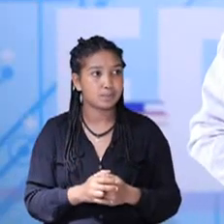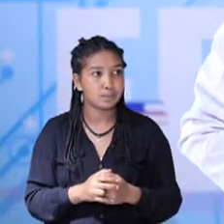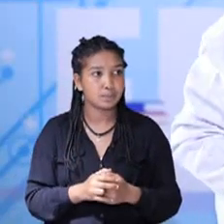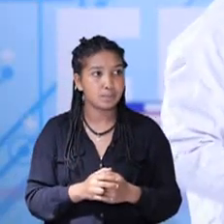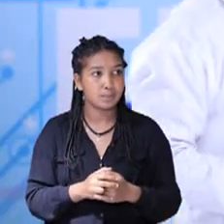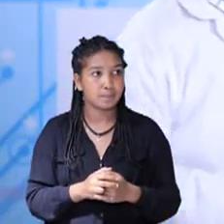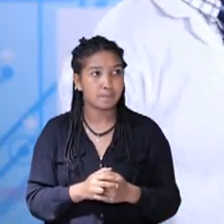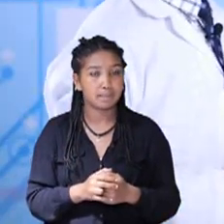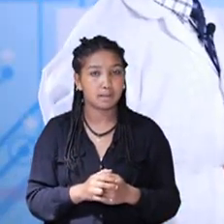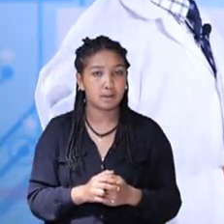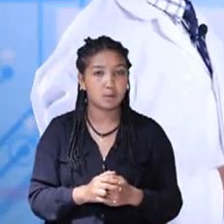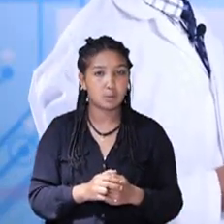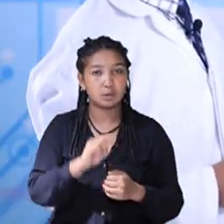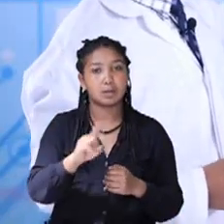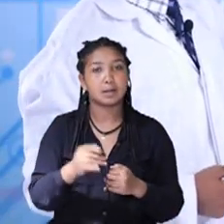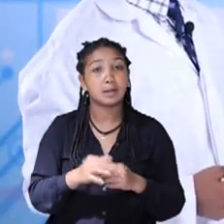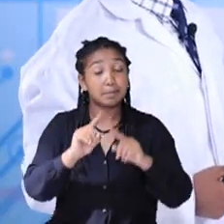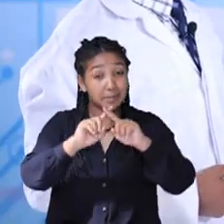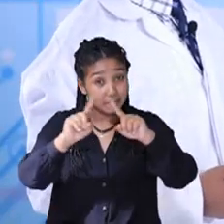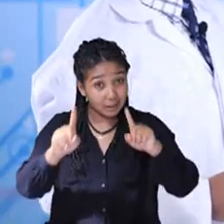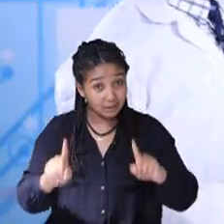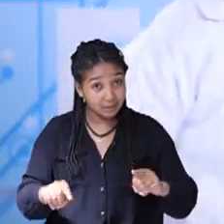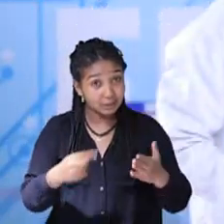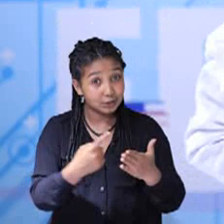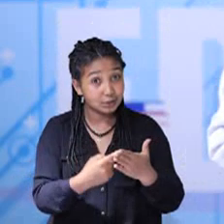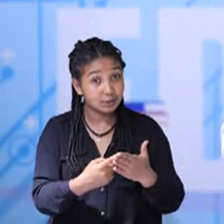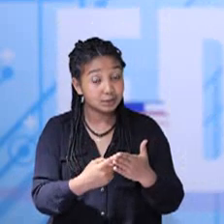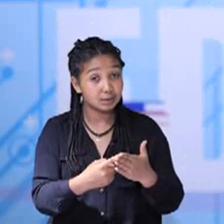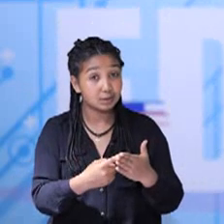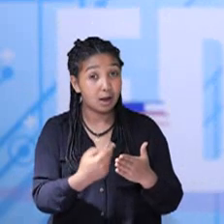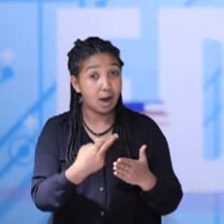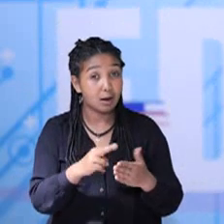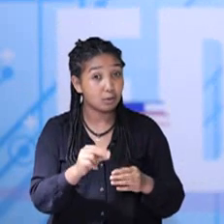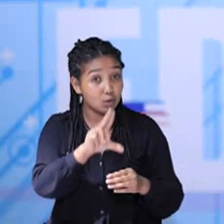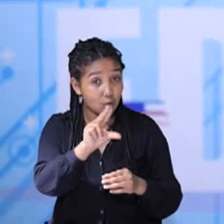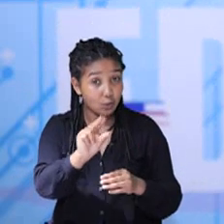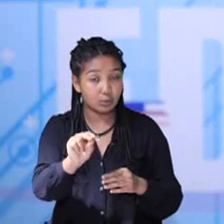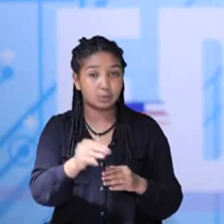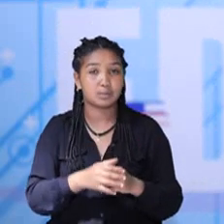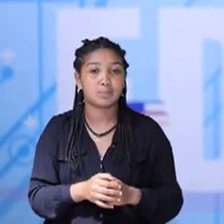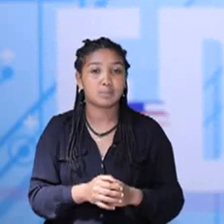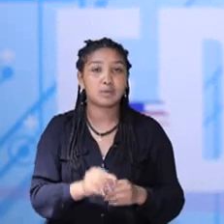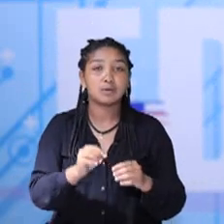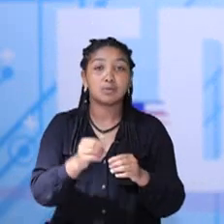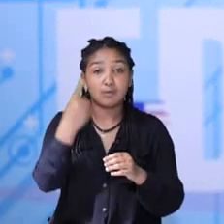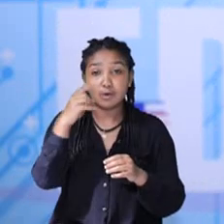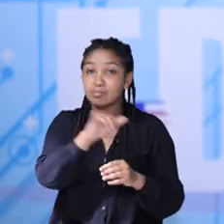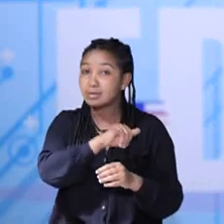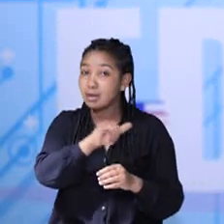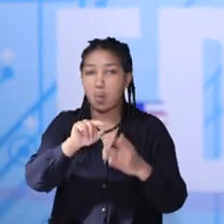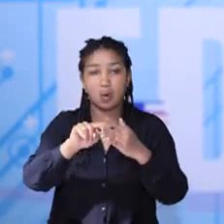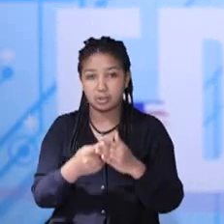in their habitats, but these features are not from the same